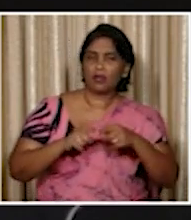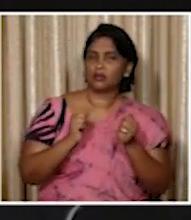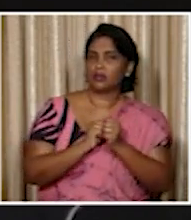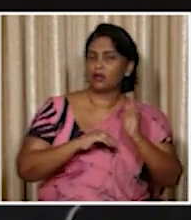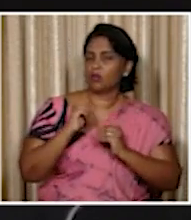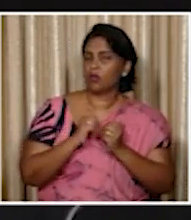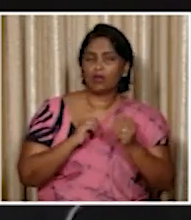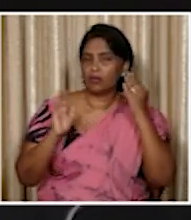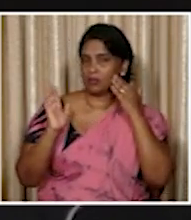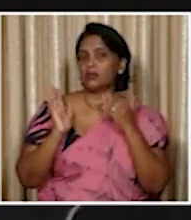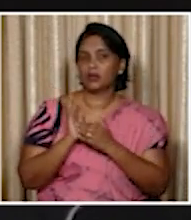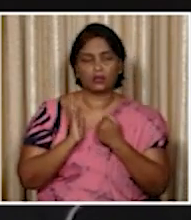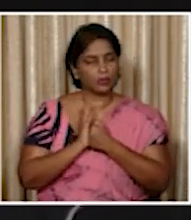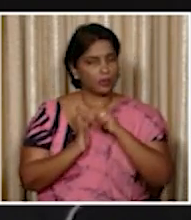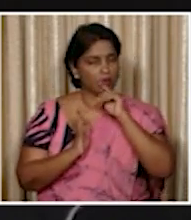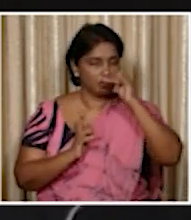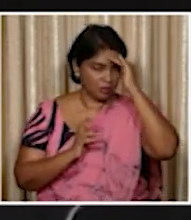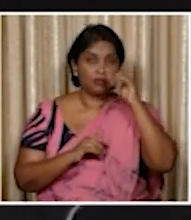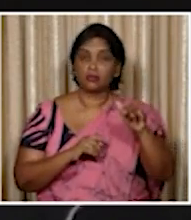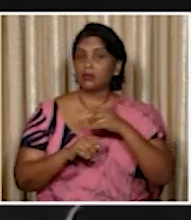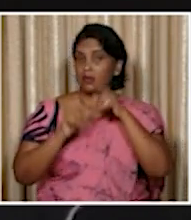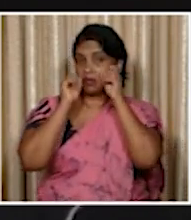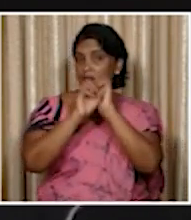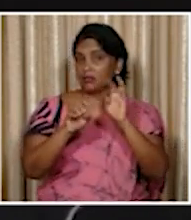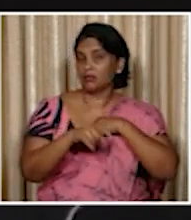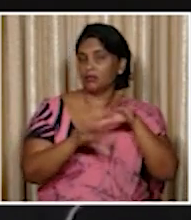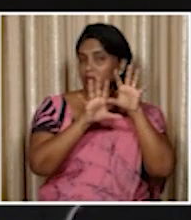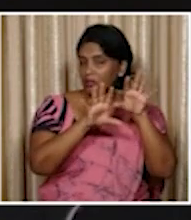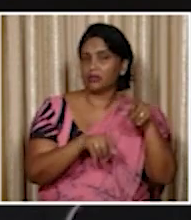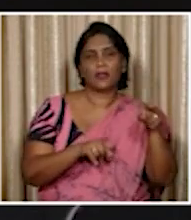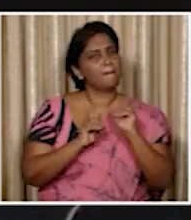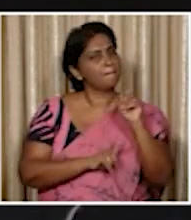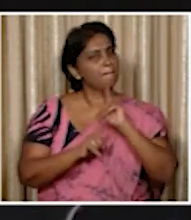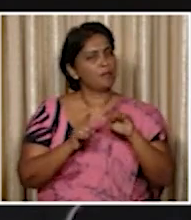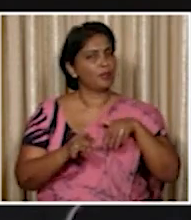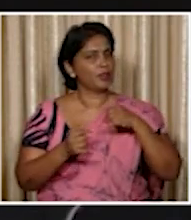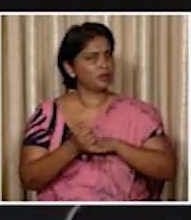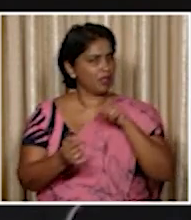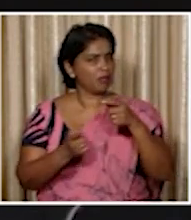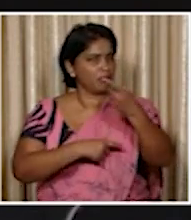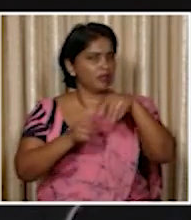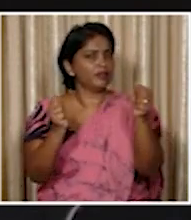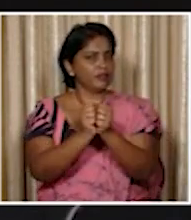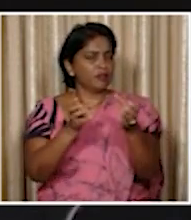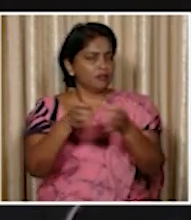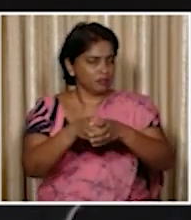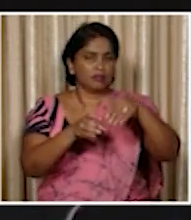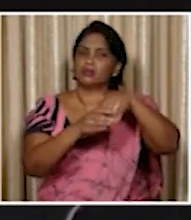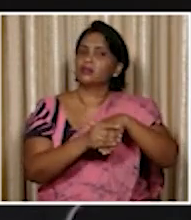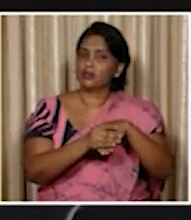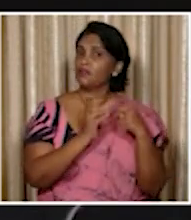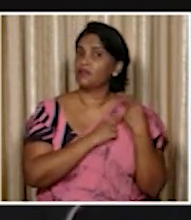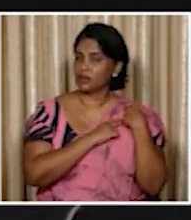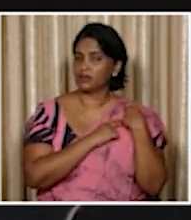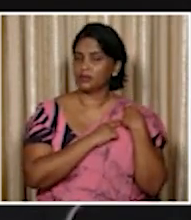that issue. Particularly, it was open to the Speaker to suspend the House